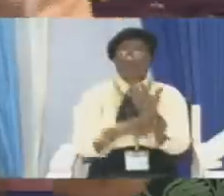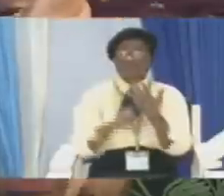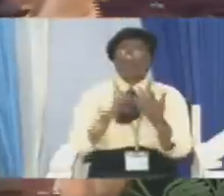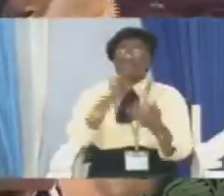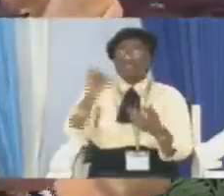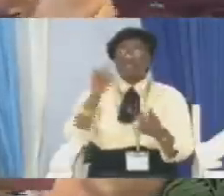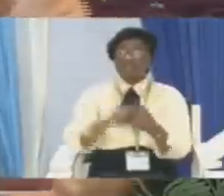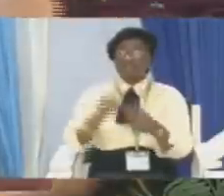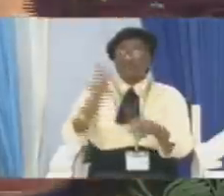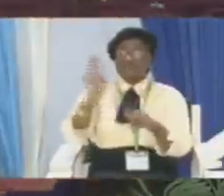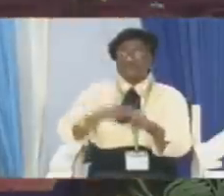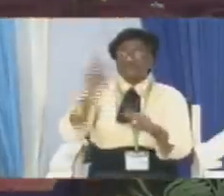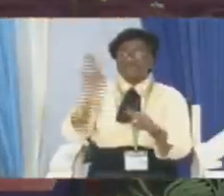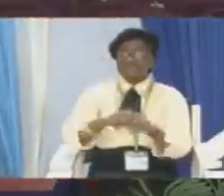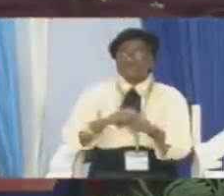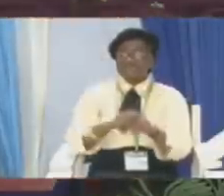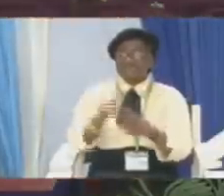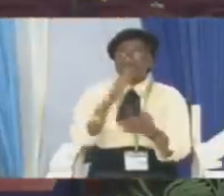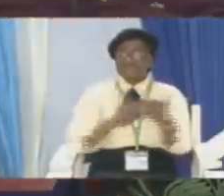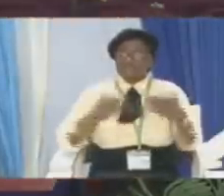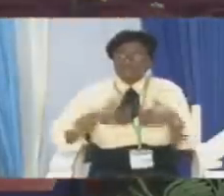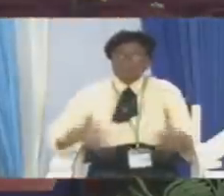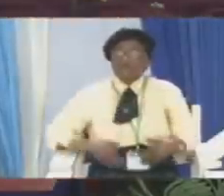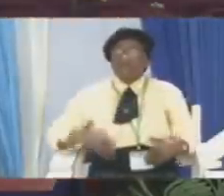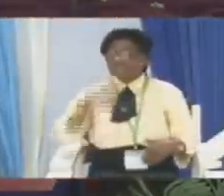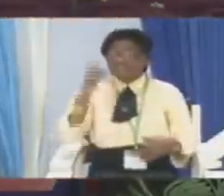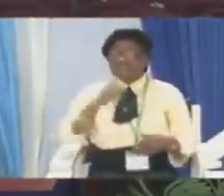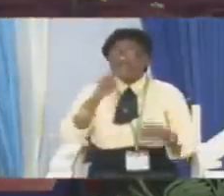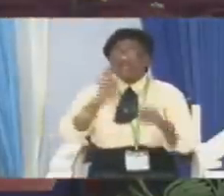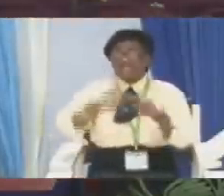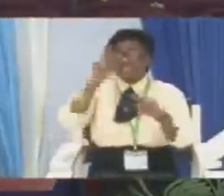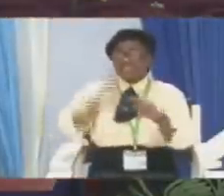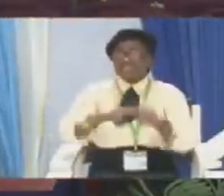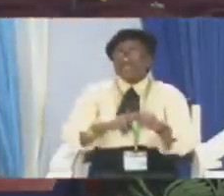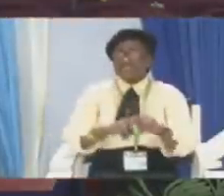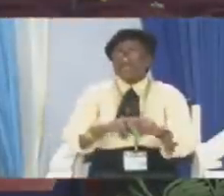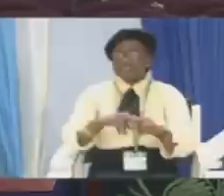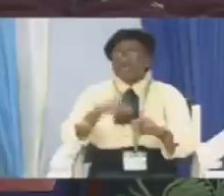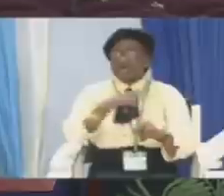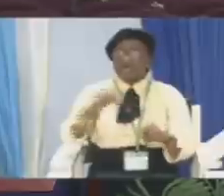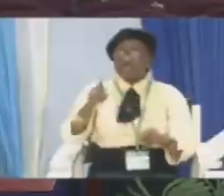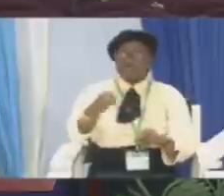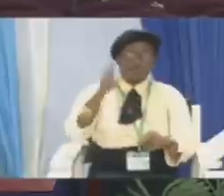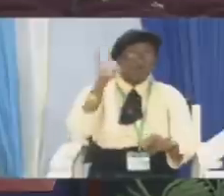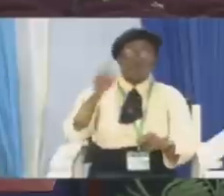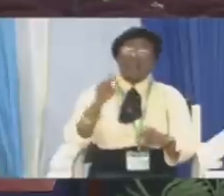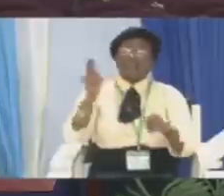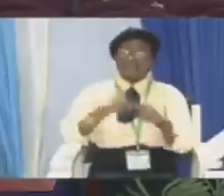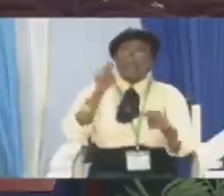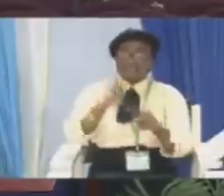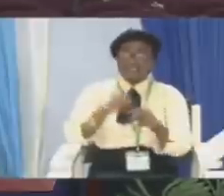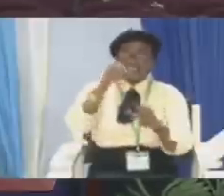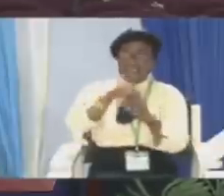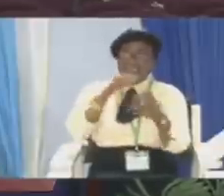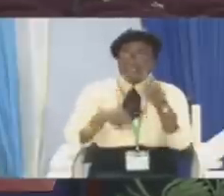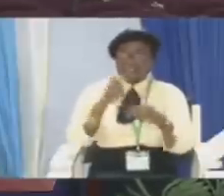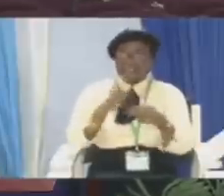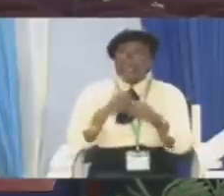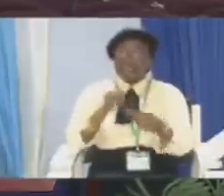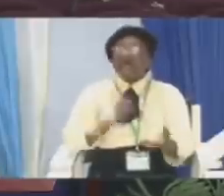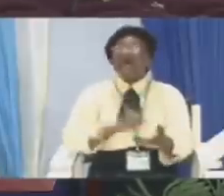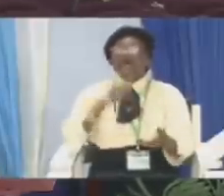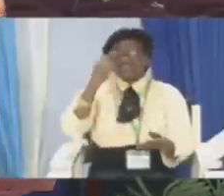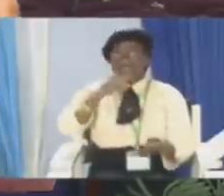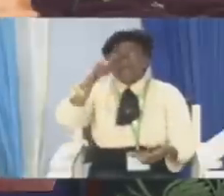increase. Somebody say increase. And you will increase. I said you